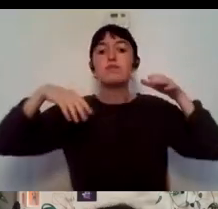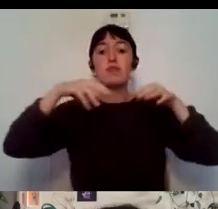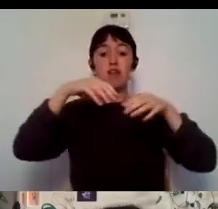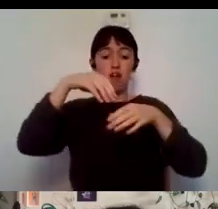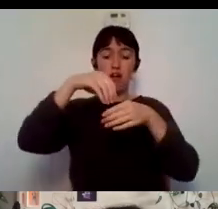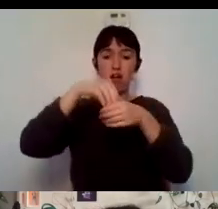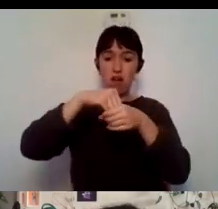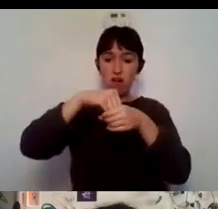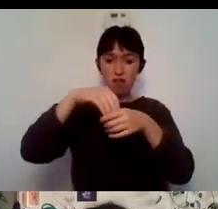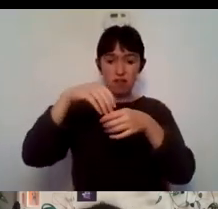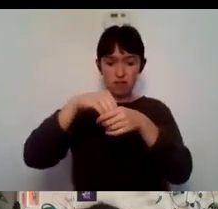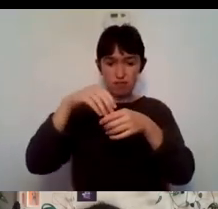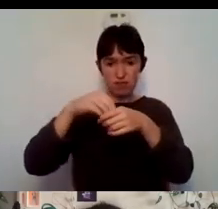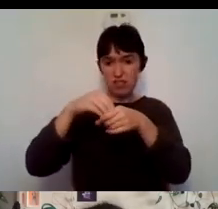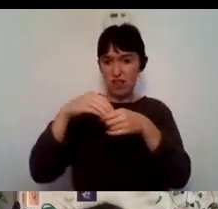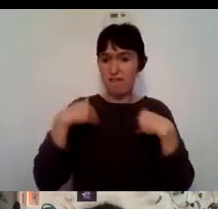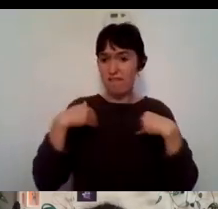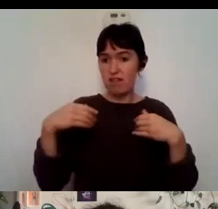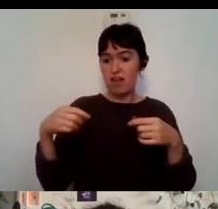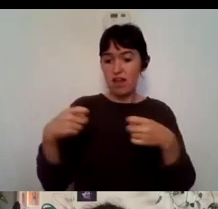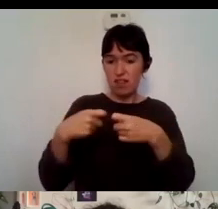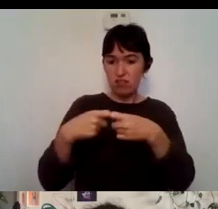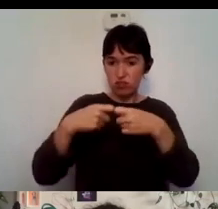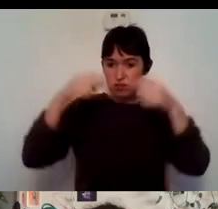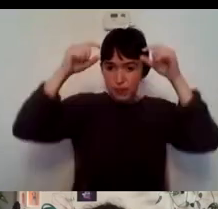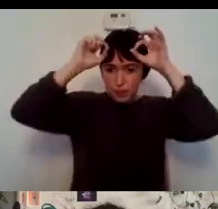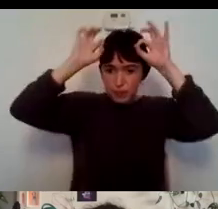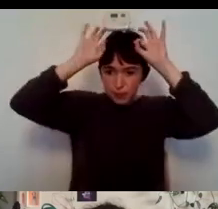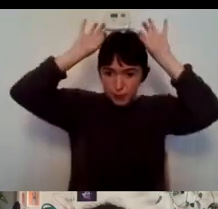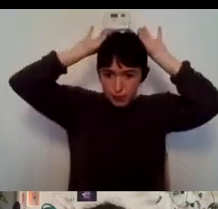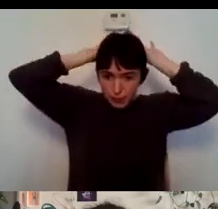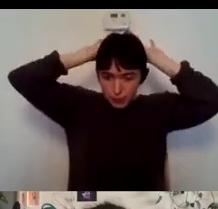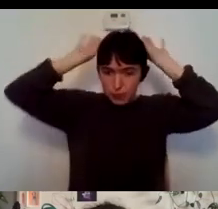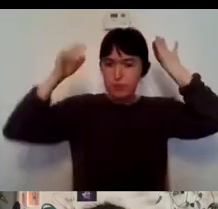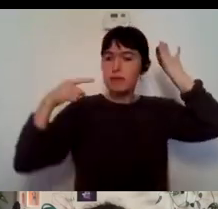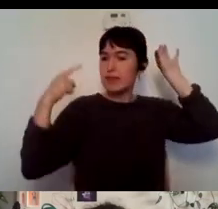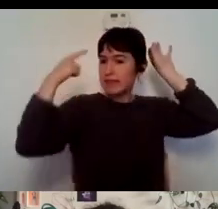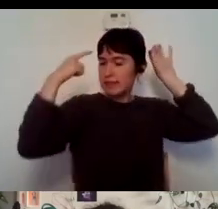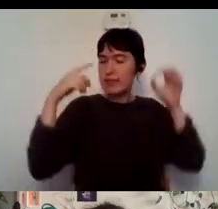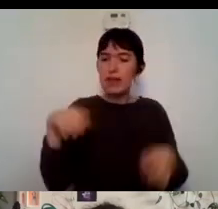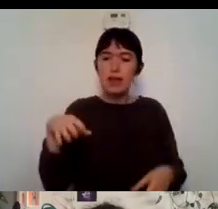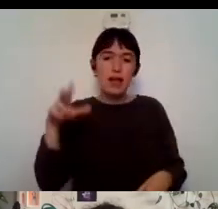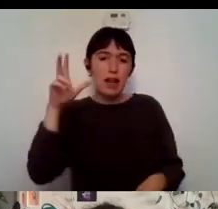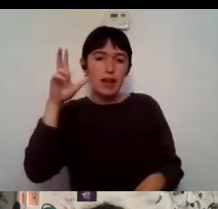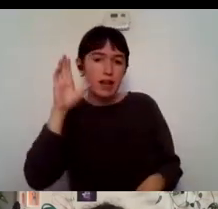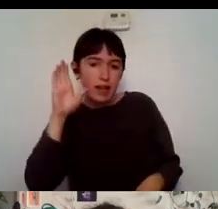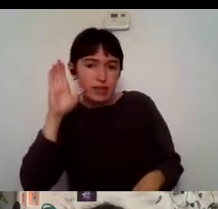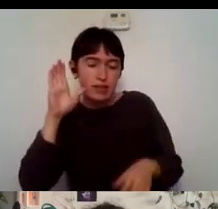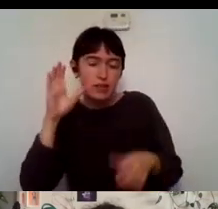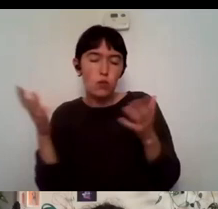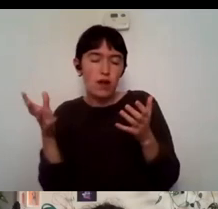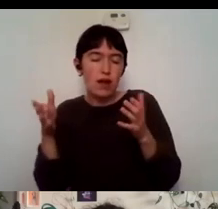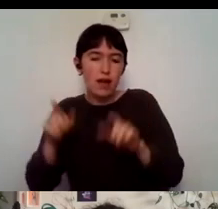little ways of just listening in to what some of that brain is going to do. So we can show